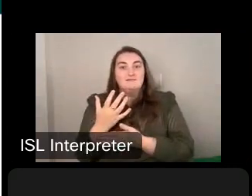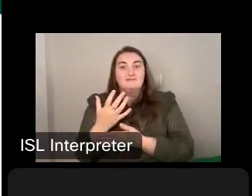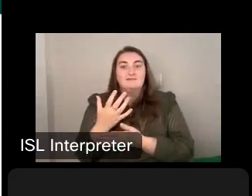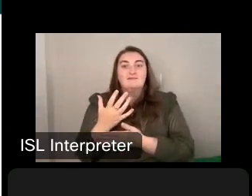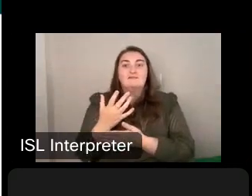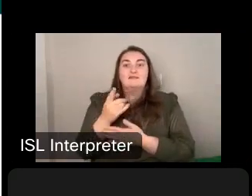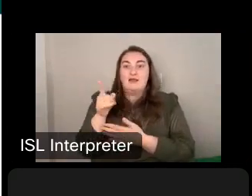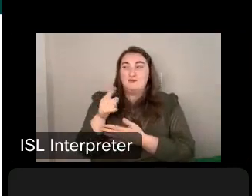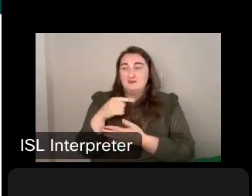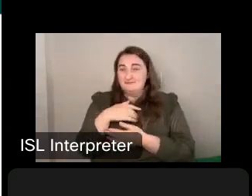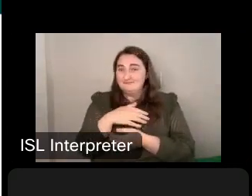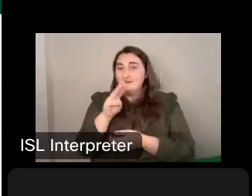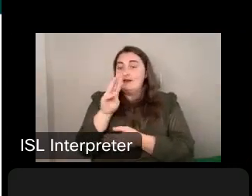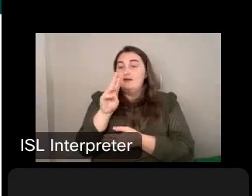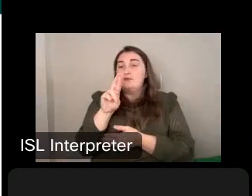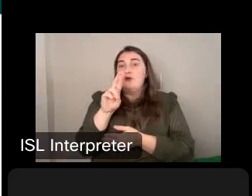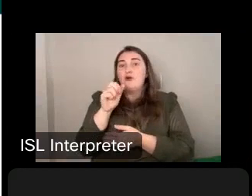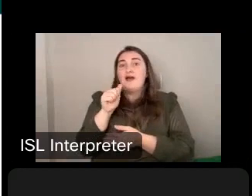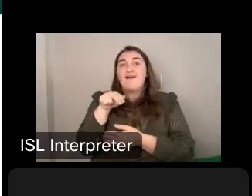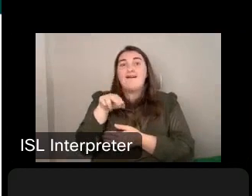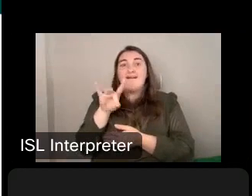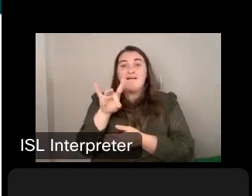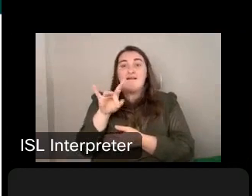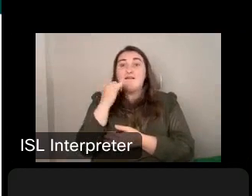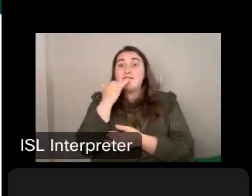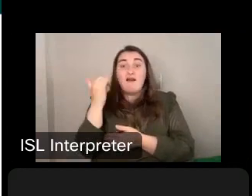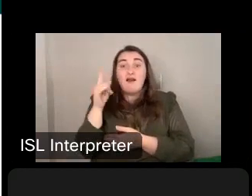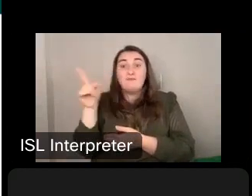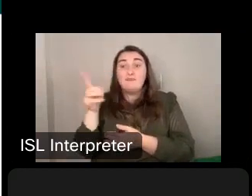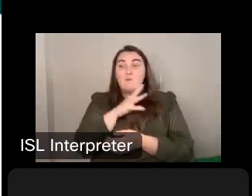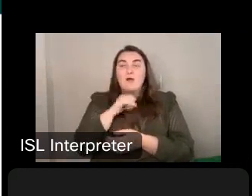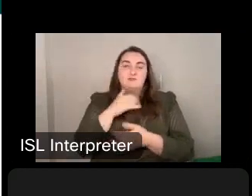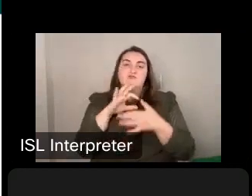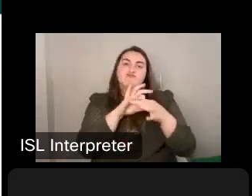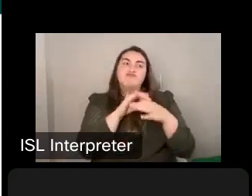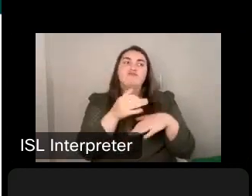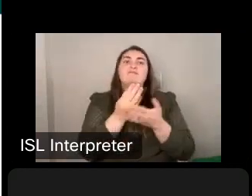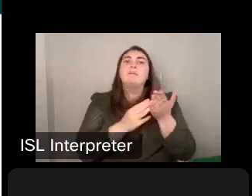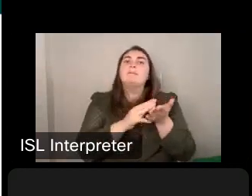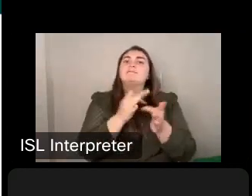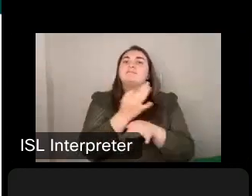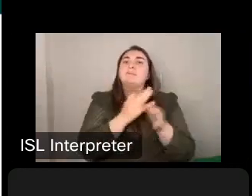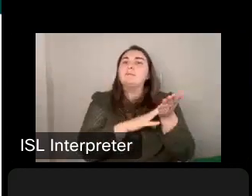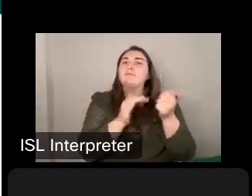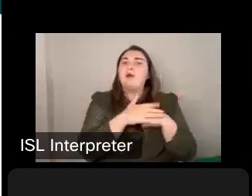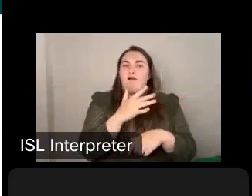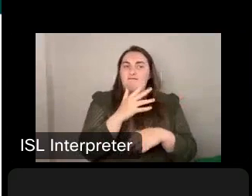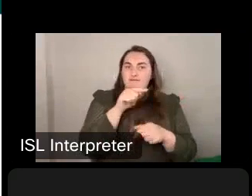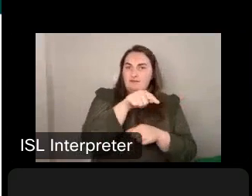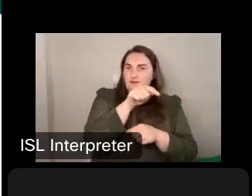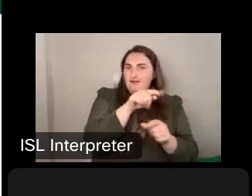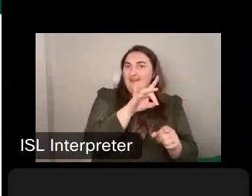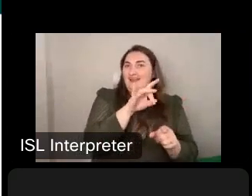almost hoax call that those DJs were actually relatives of the royal family and wanted to get an update on Kate. After